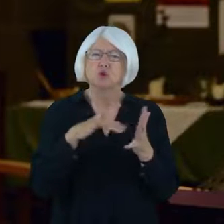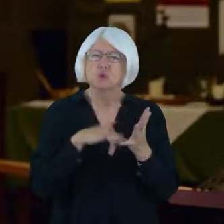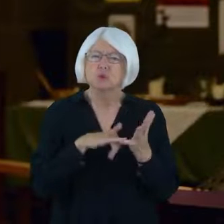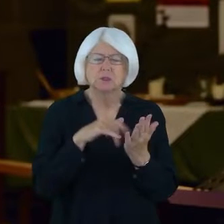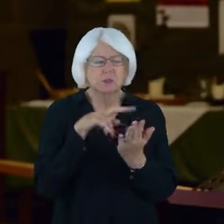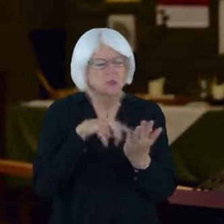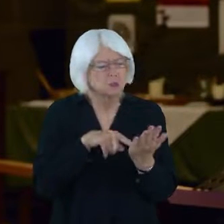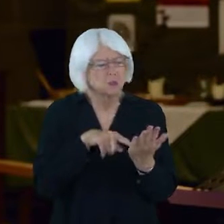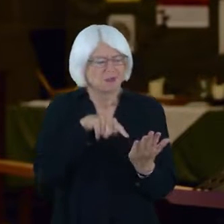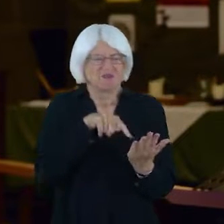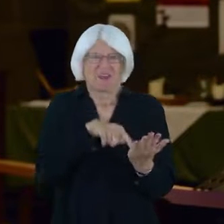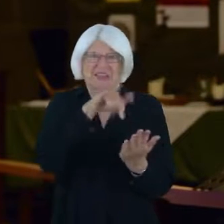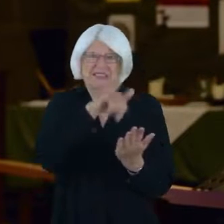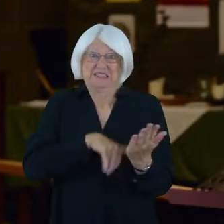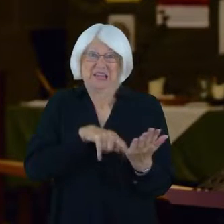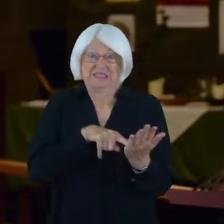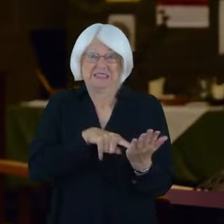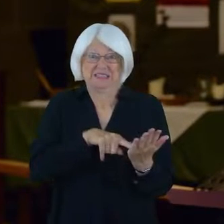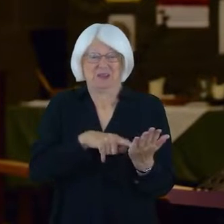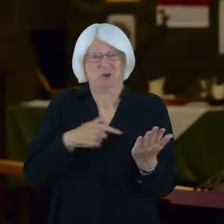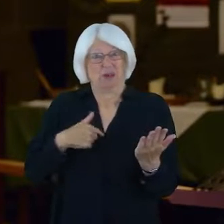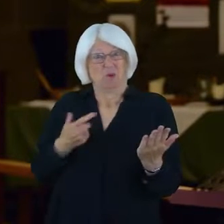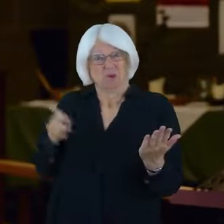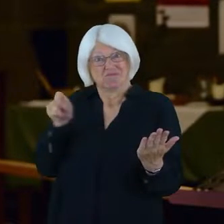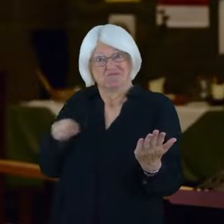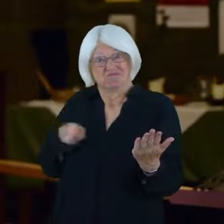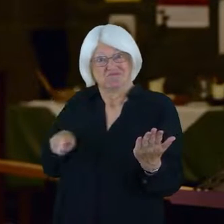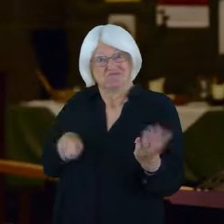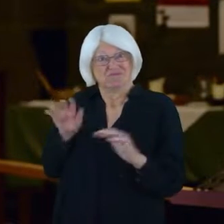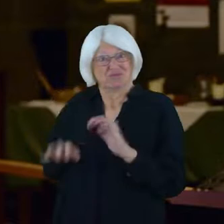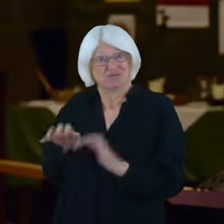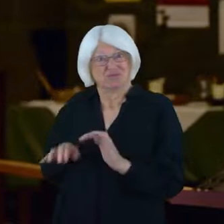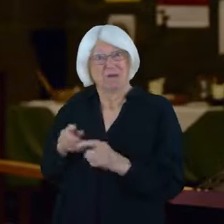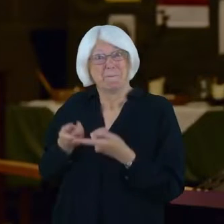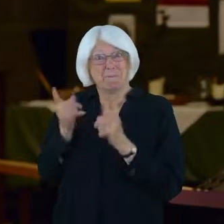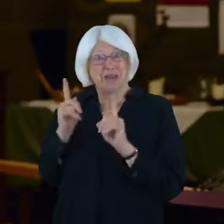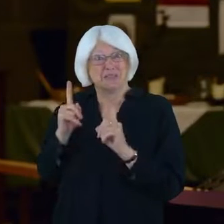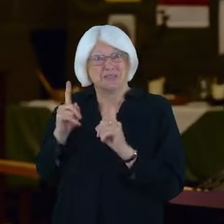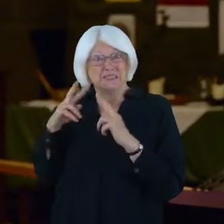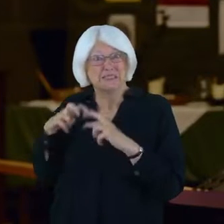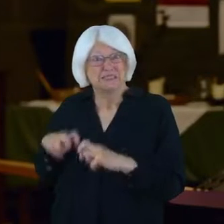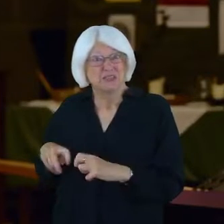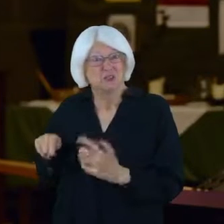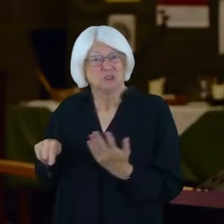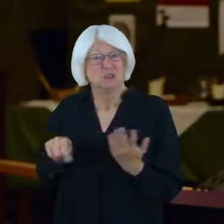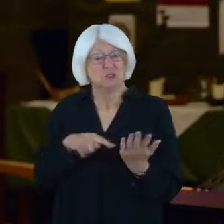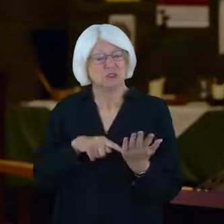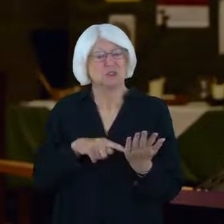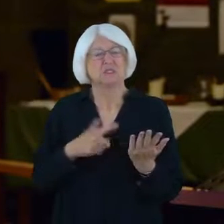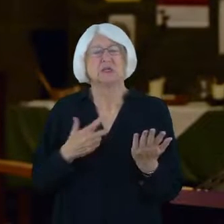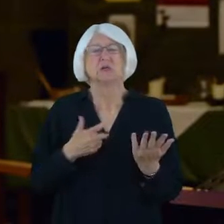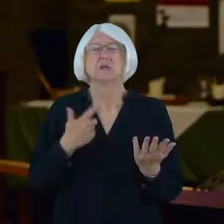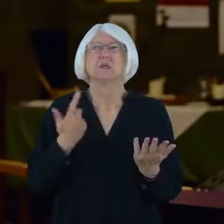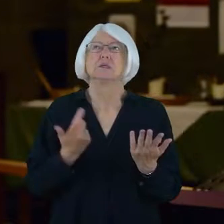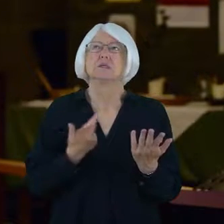was the subject of my aborted master's dissertation. And as I grappled with my own pain, I started to see